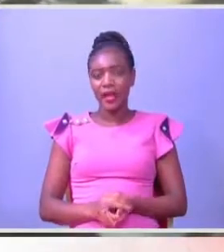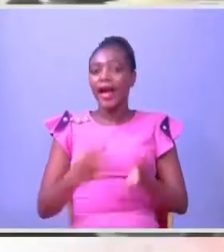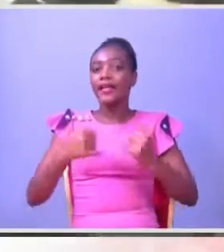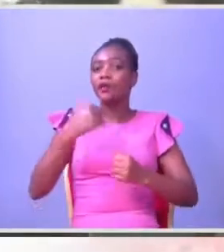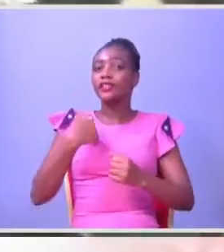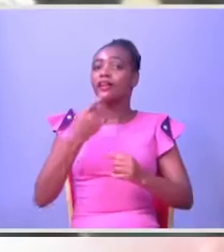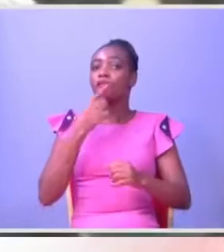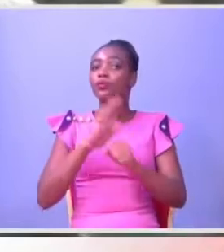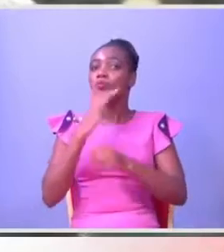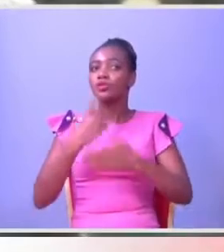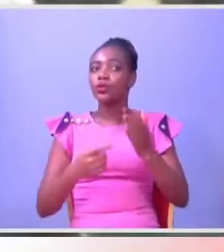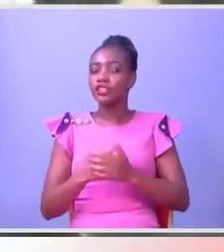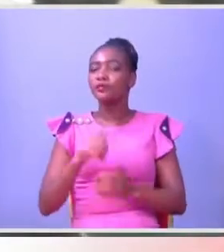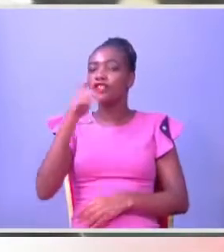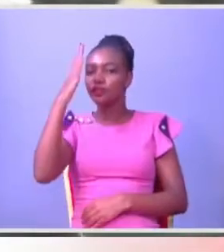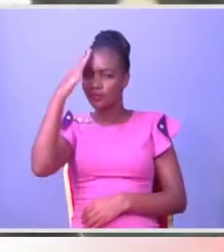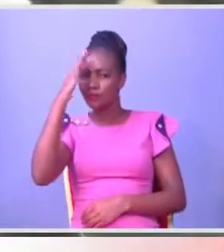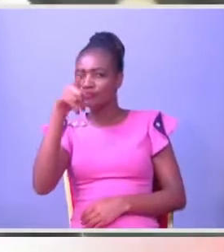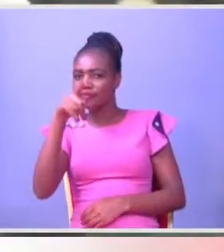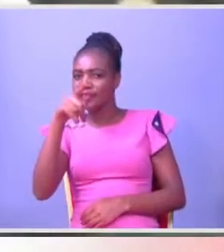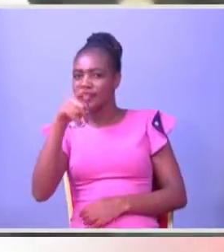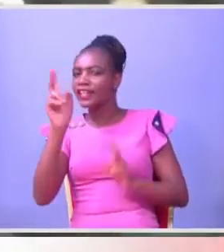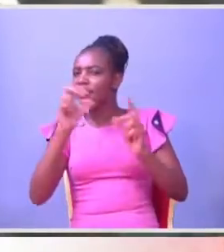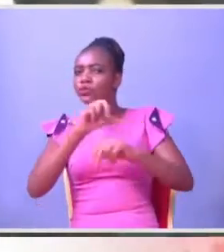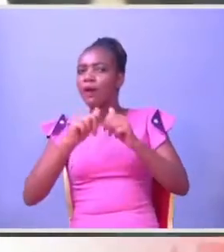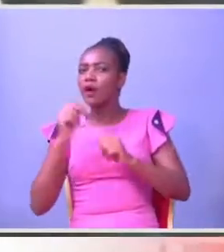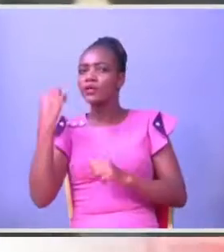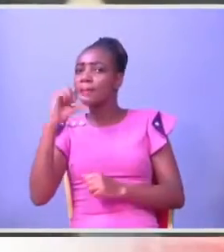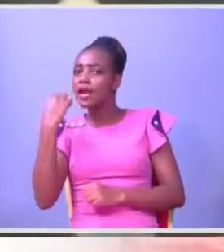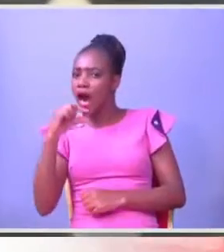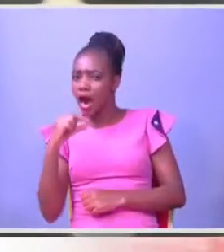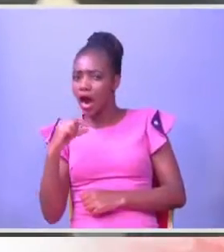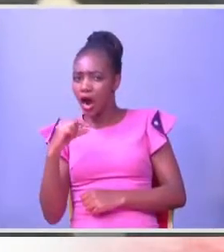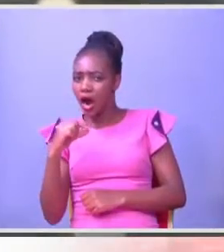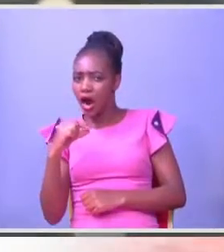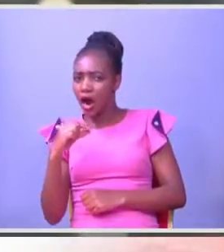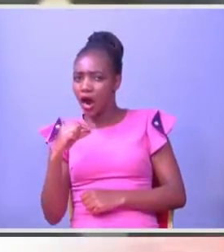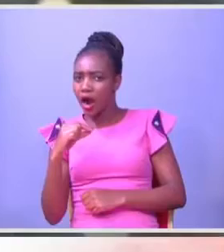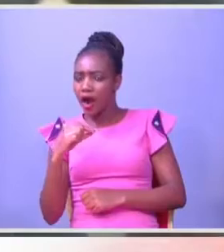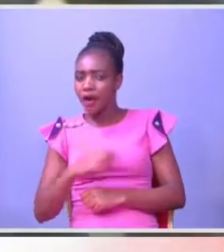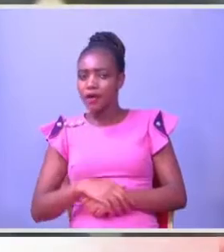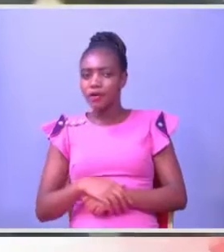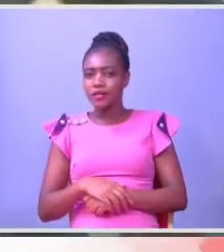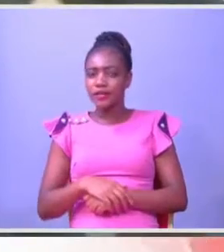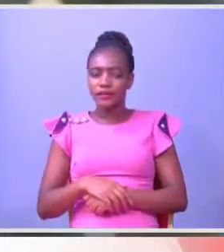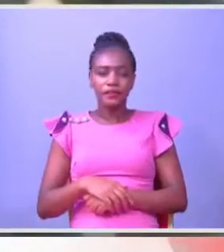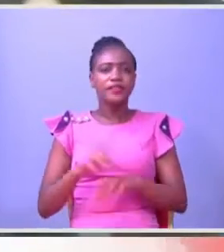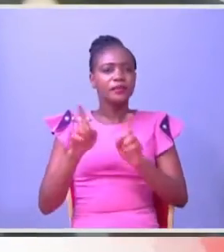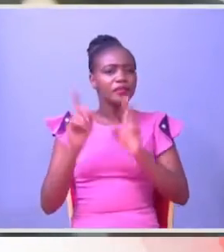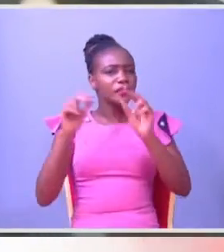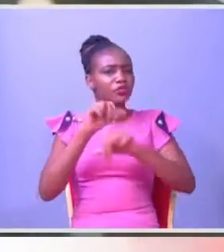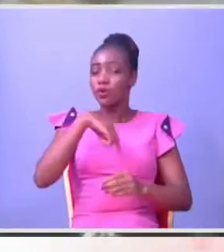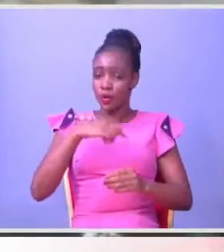nimesema hapa kule juu mambo ya Miraa. Hapa baada papo nimeongea juu ya mambo ya